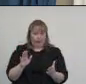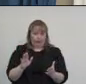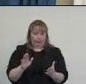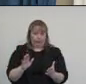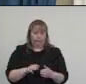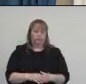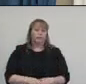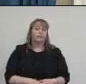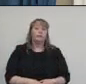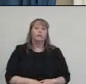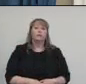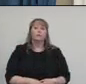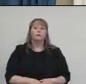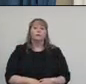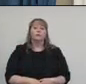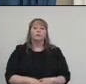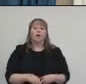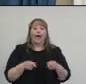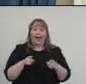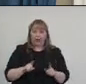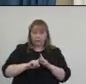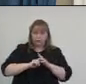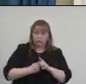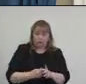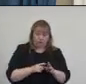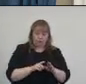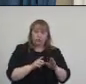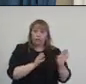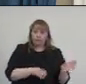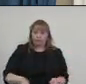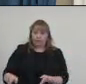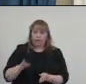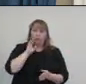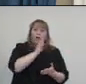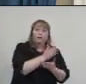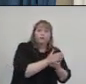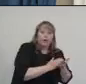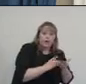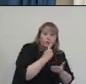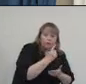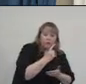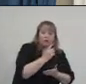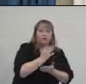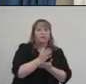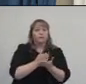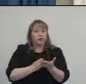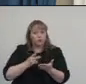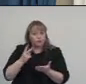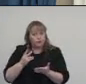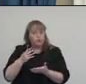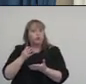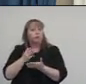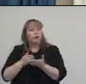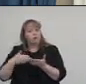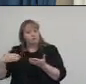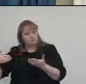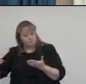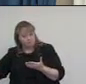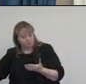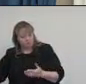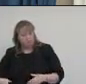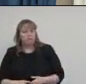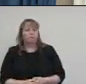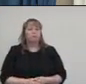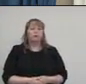down, in phases, and following the guidance of the Centers for Disease Control, the CDC, and our